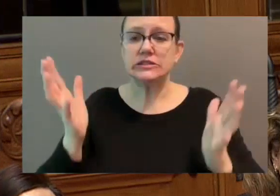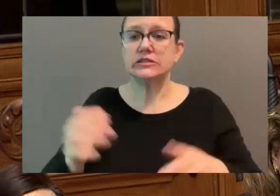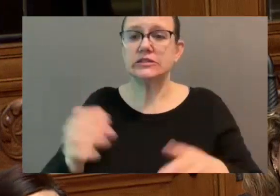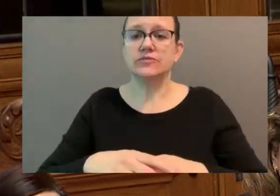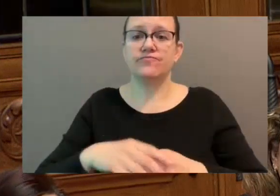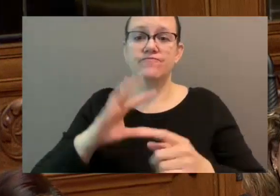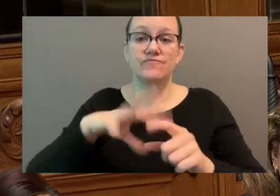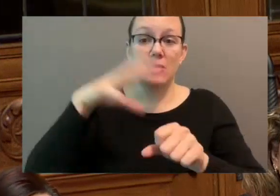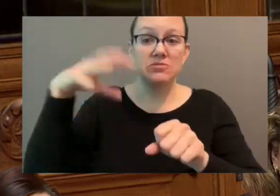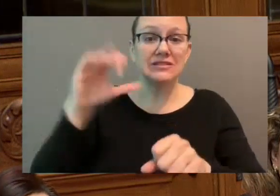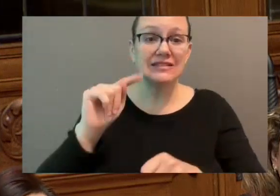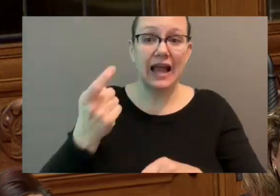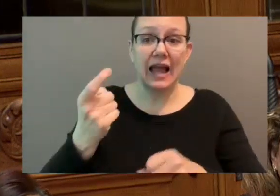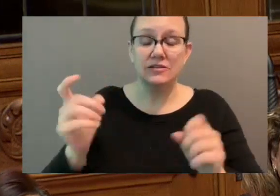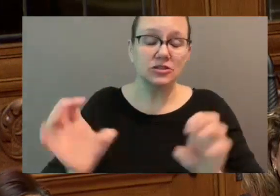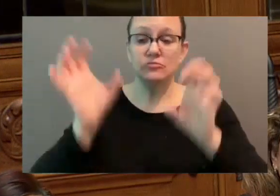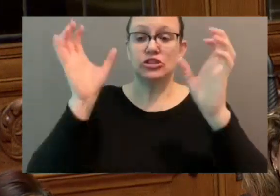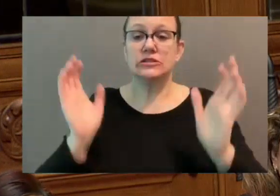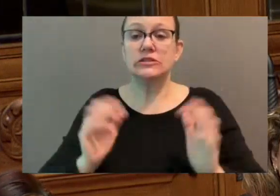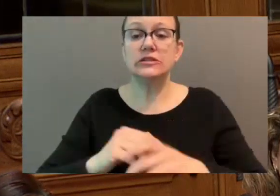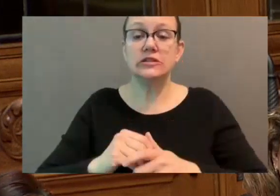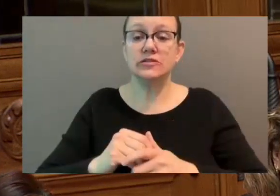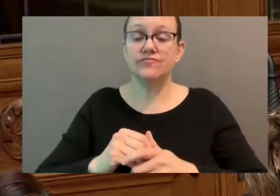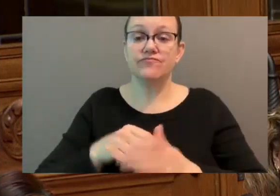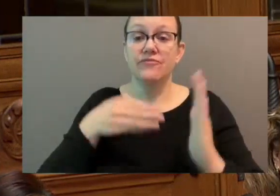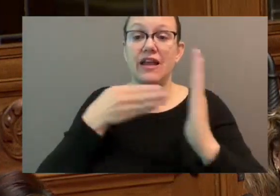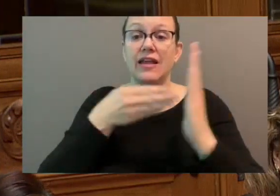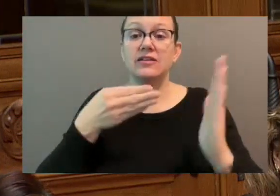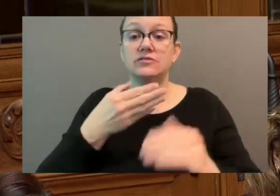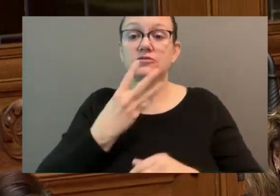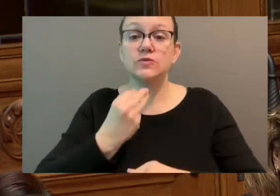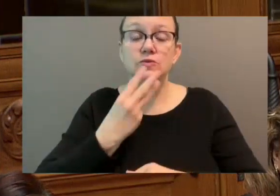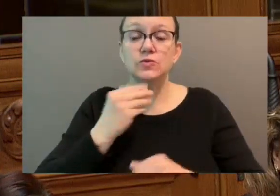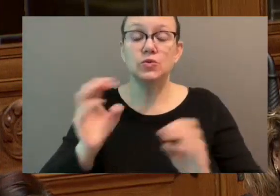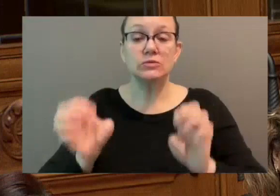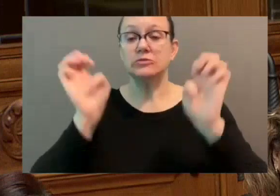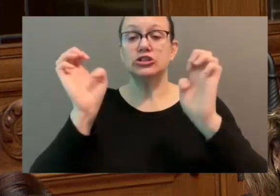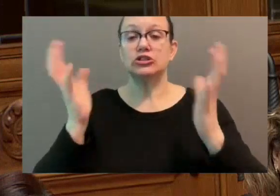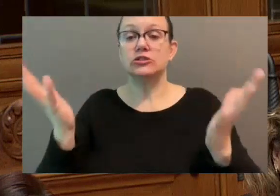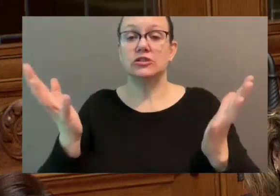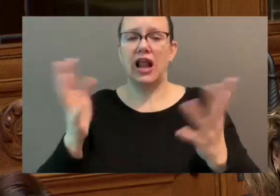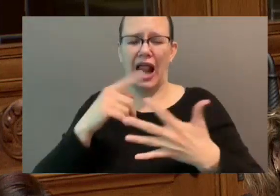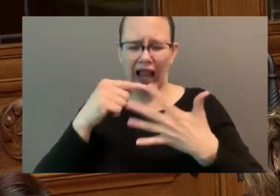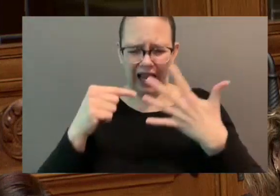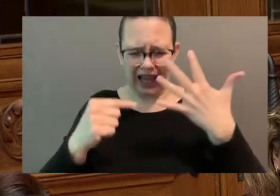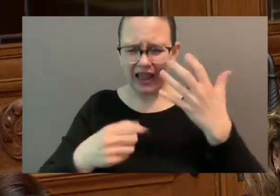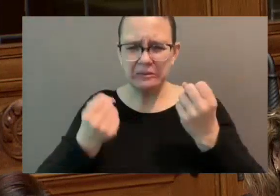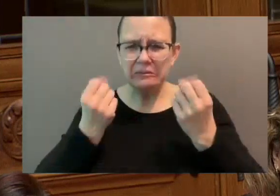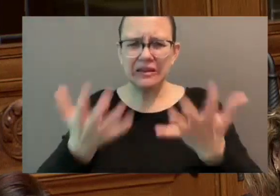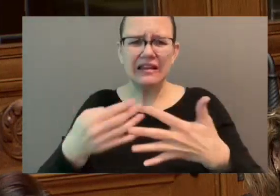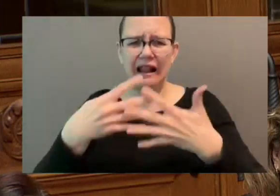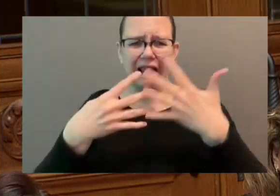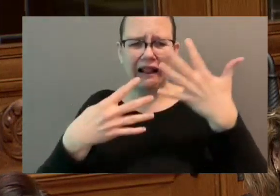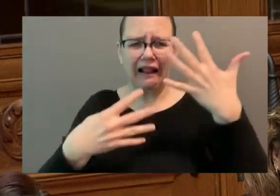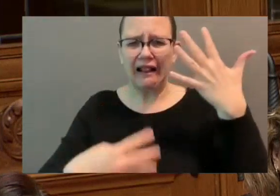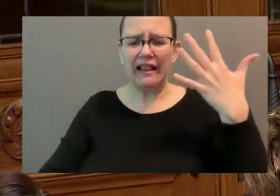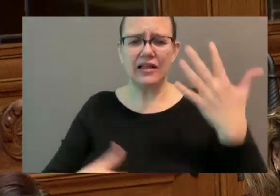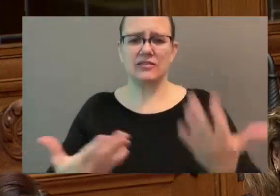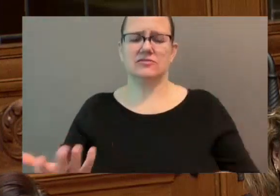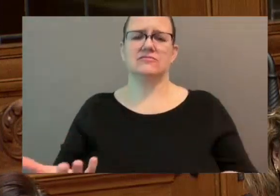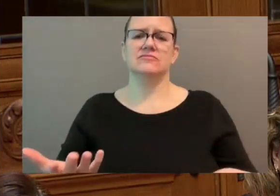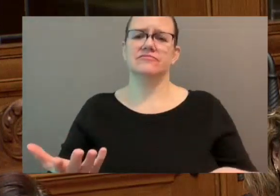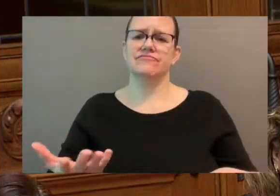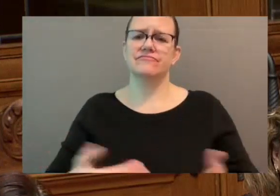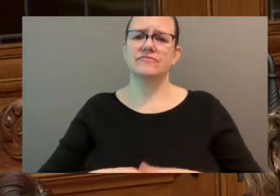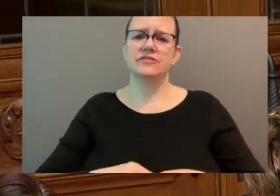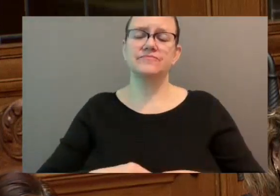anti-Semitism crisis in the Premier's office. And if that's not enough, Mr. Speaker, we have a corruption